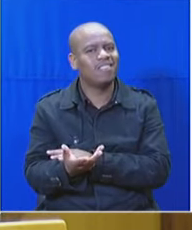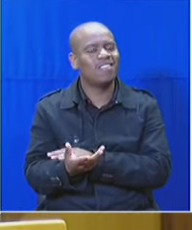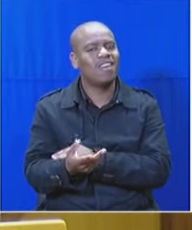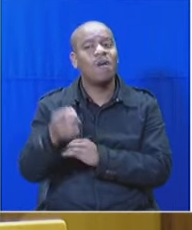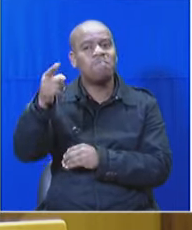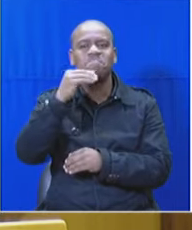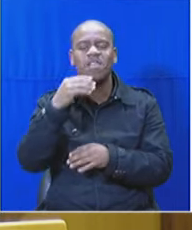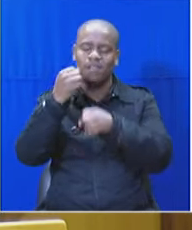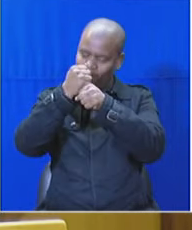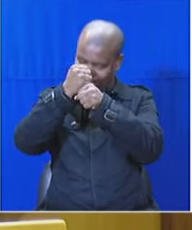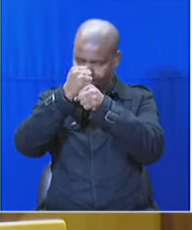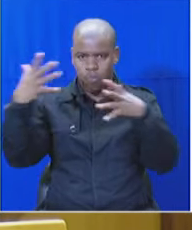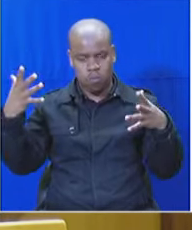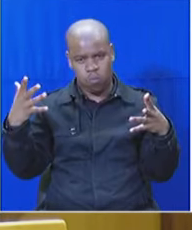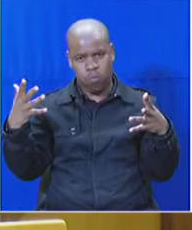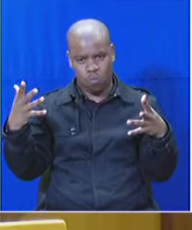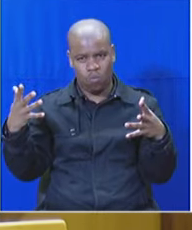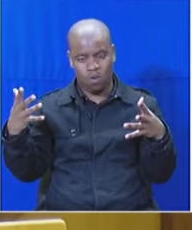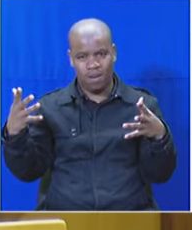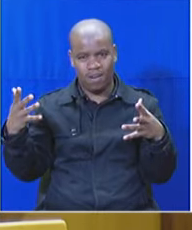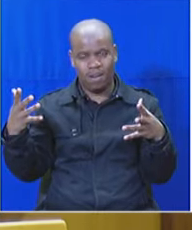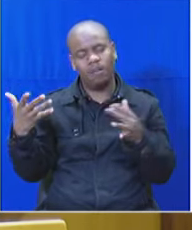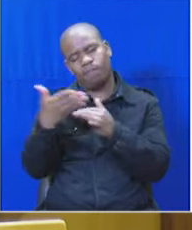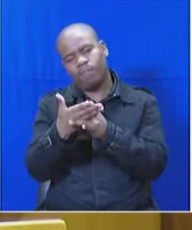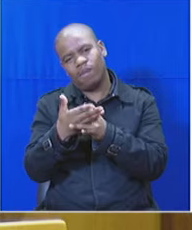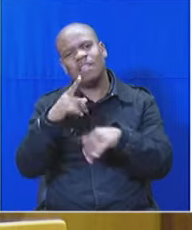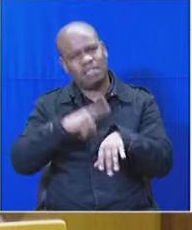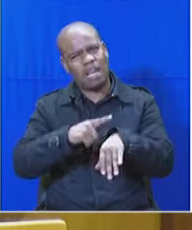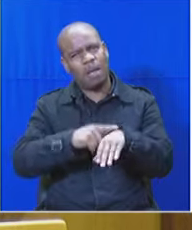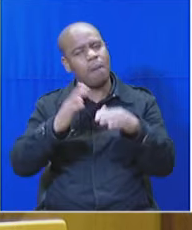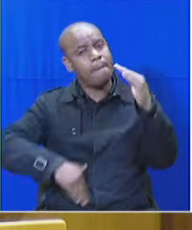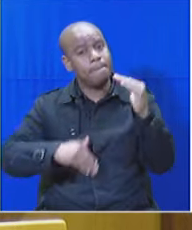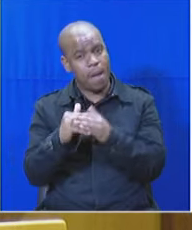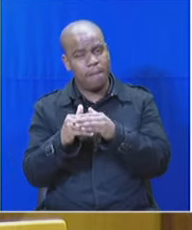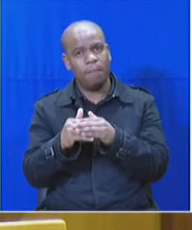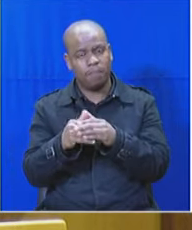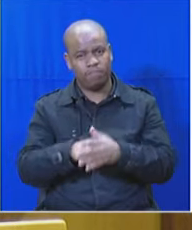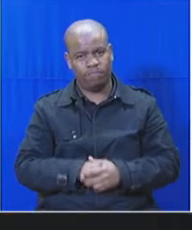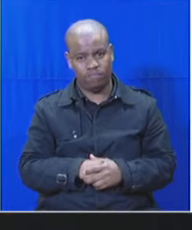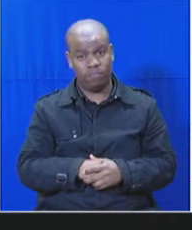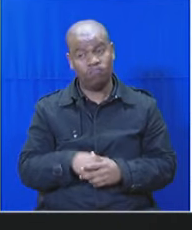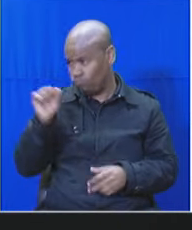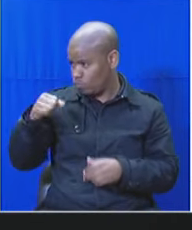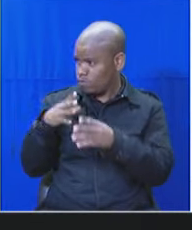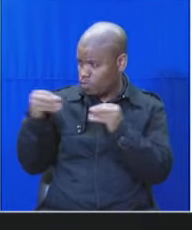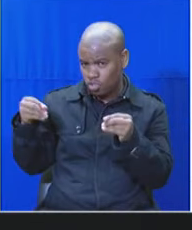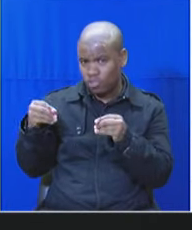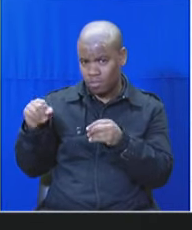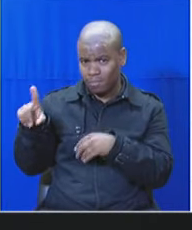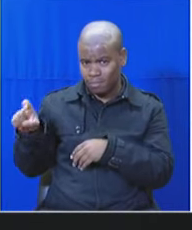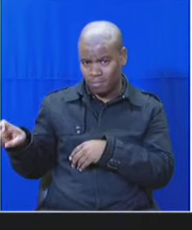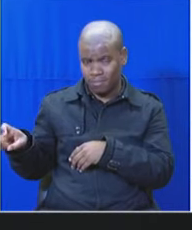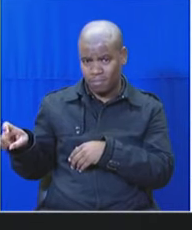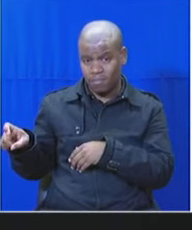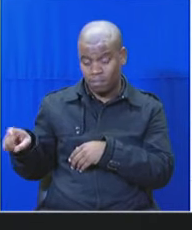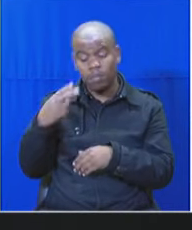Honourable see Mponjane, protests, we your see time is up. land grabs. Is it up? Yes, What Honourable about- Member, just